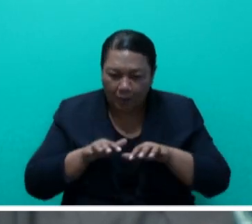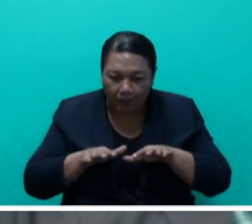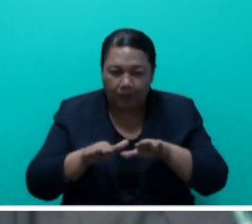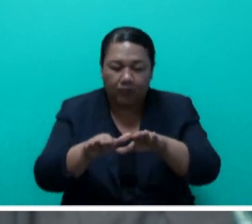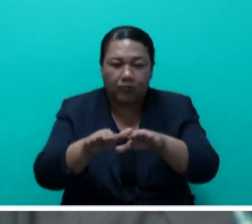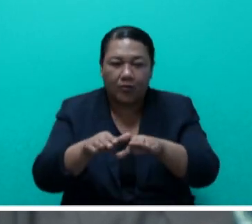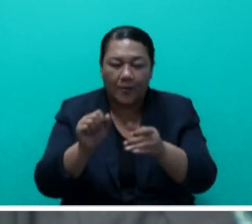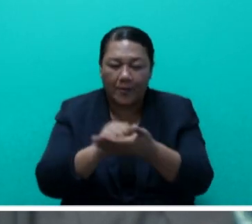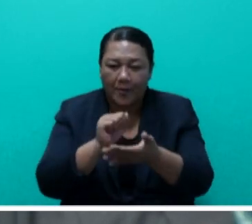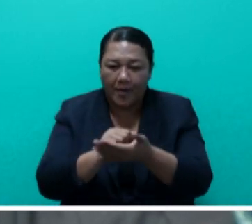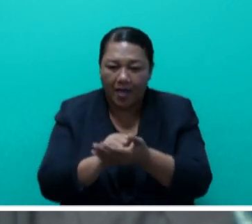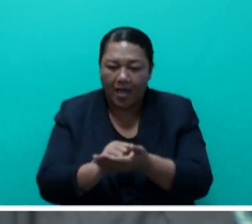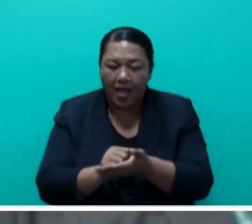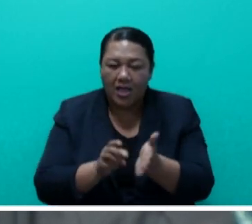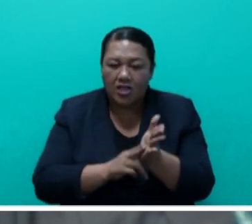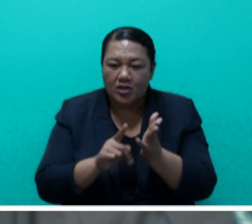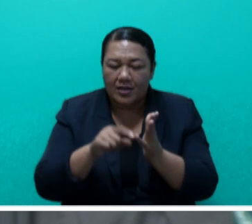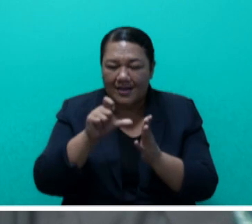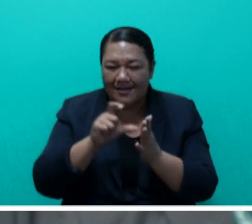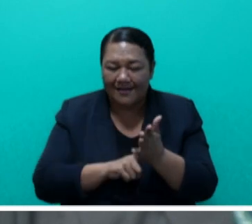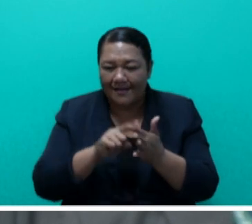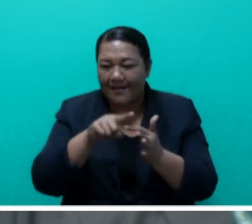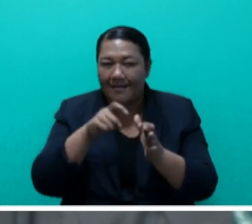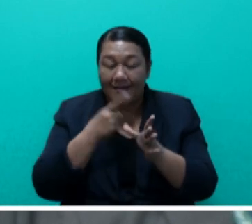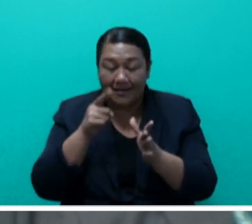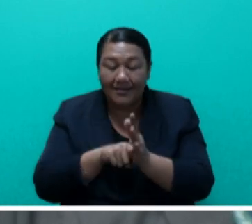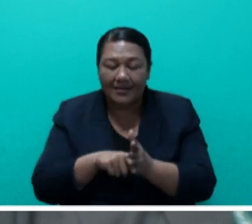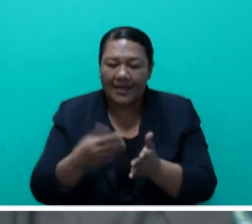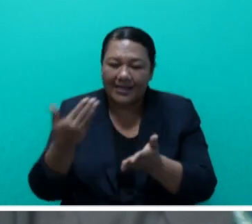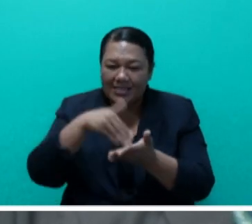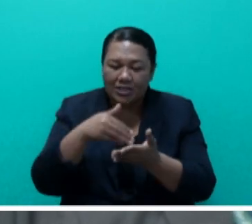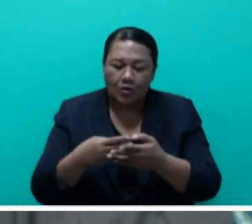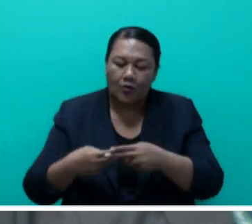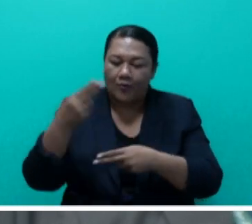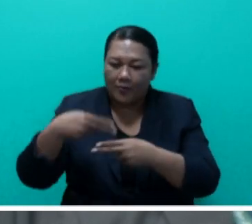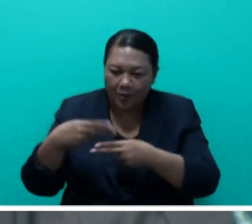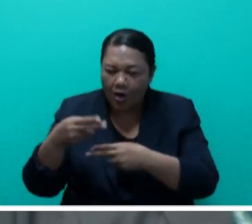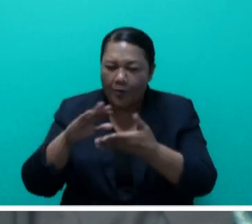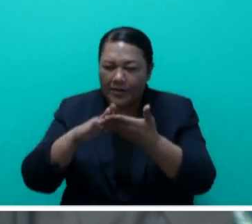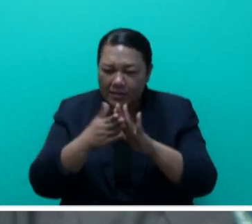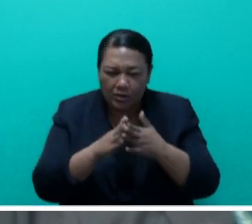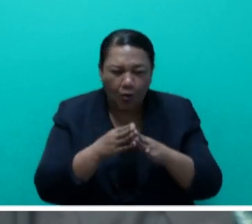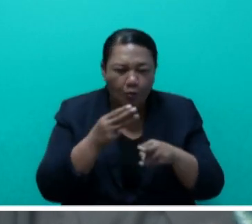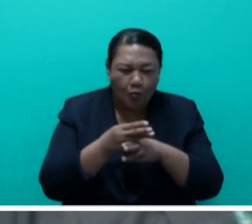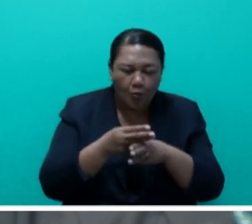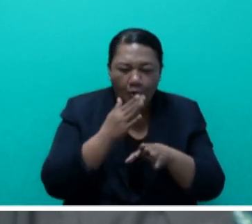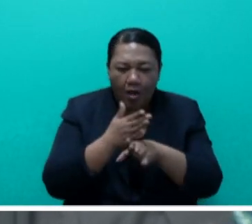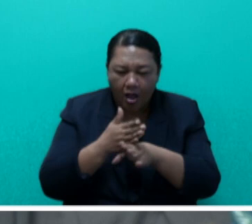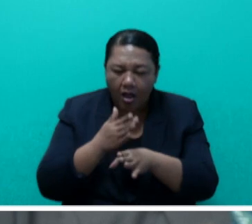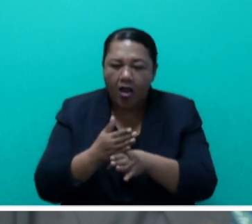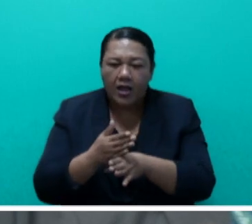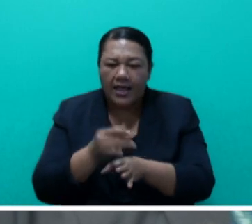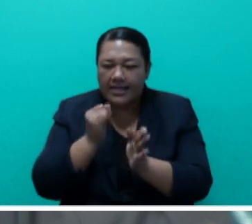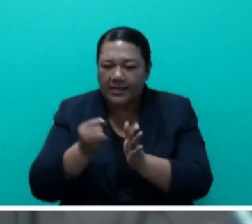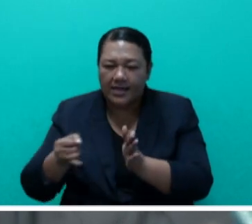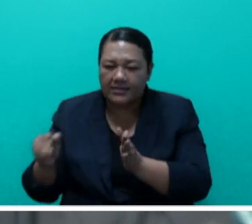riparian system, catchment, restoration, enrichment planting, community woodlots, and industrial planting.